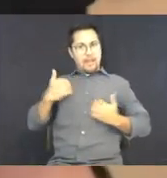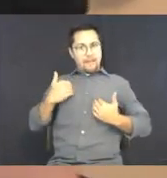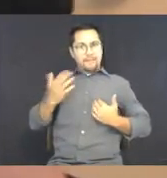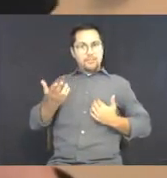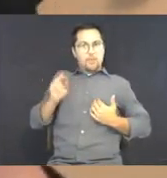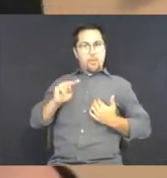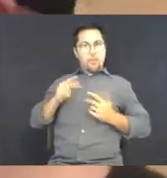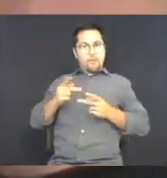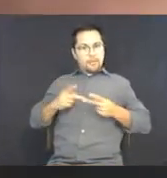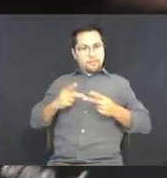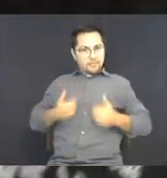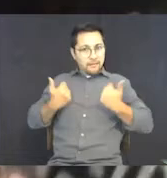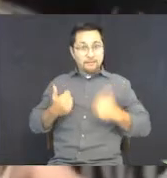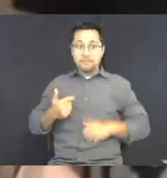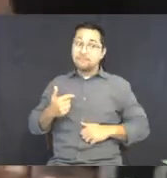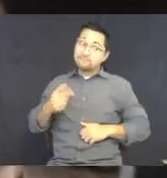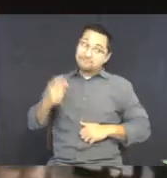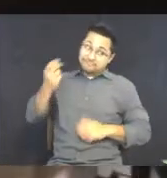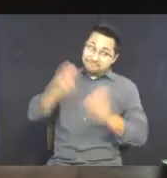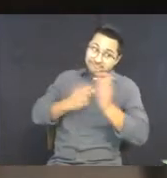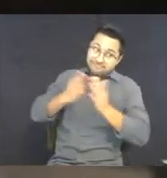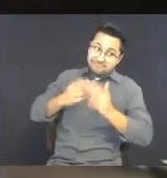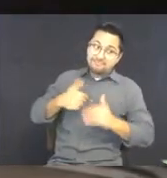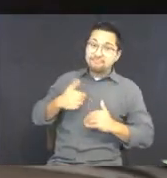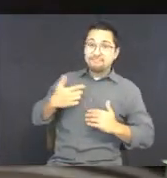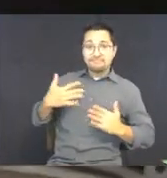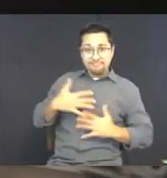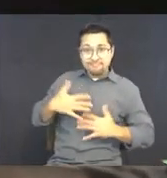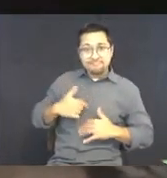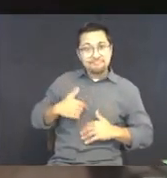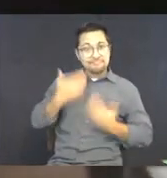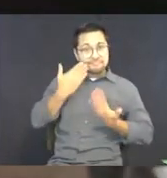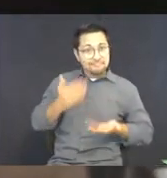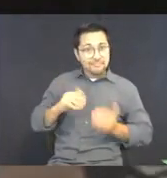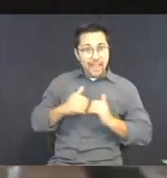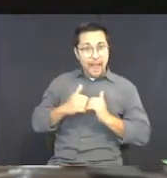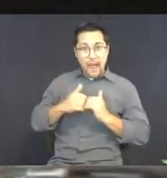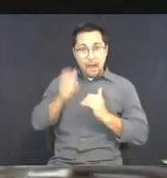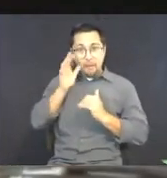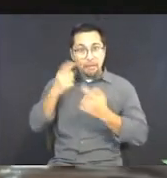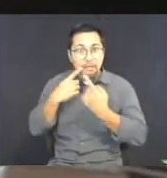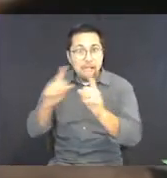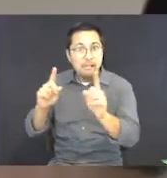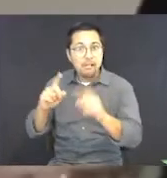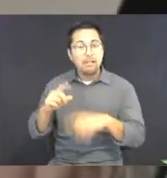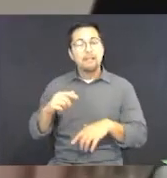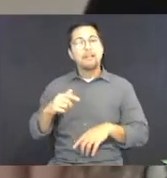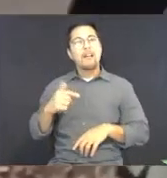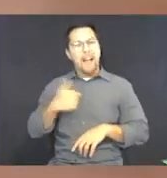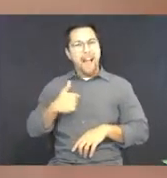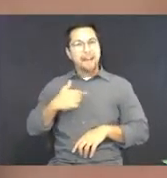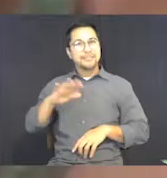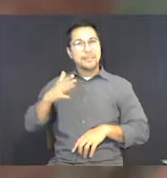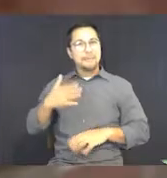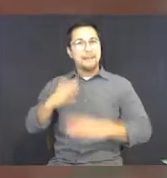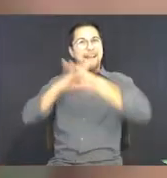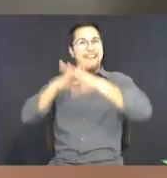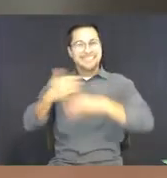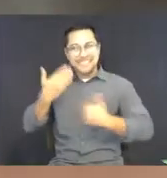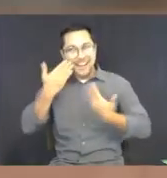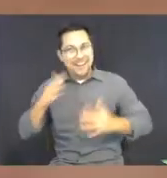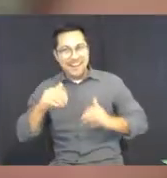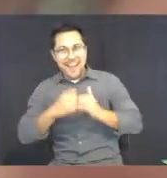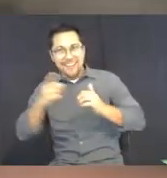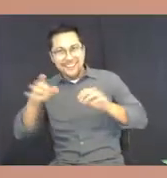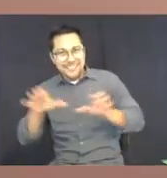the coordinator for his program at Western, she started helping us advocate with his care coordinator with Smoky Mountain Mental Health